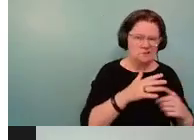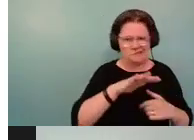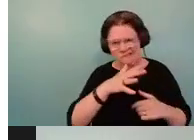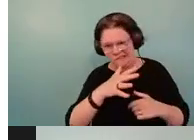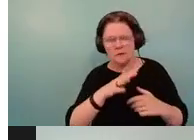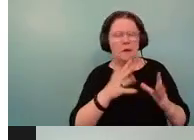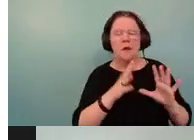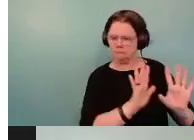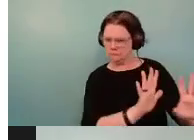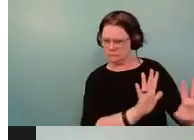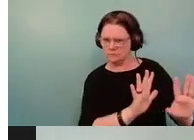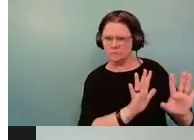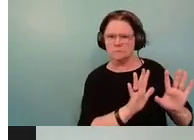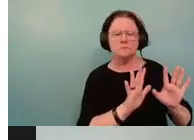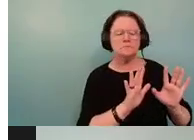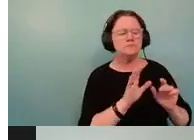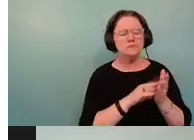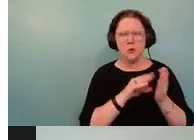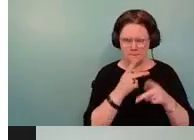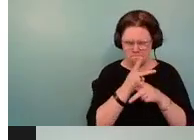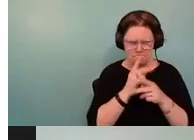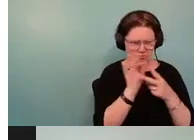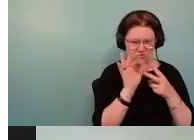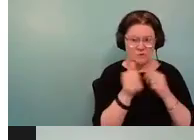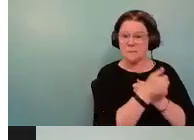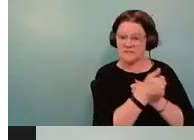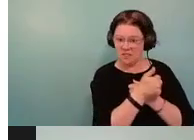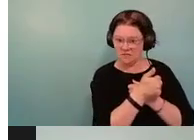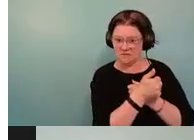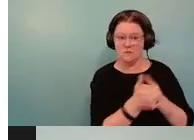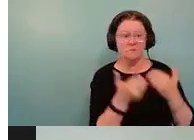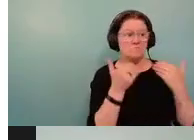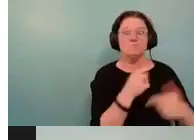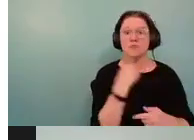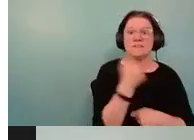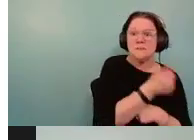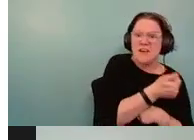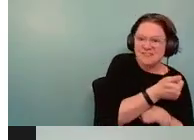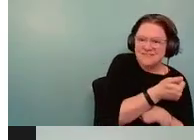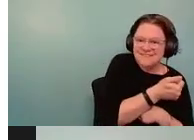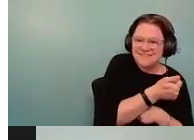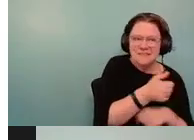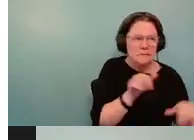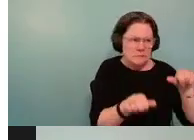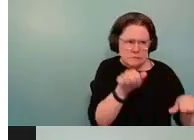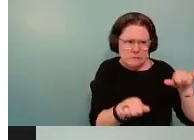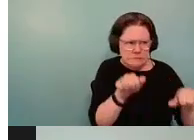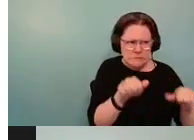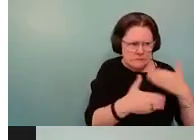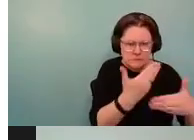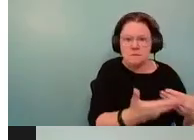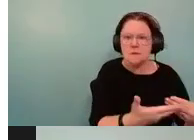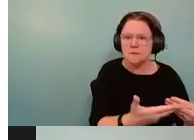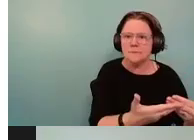so good. But they're learning how to make choices and to take risks by weighing out what those choices and consequences